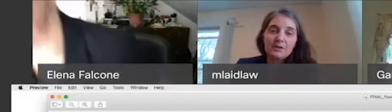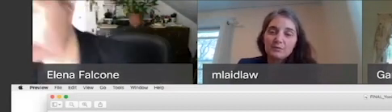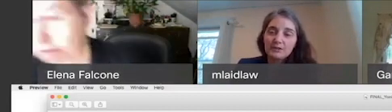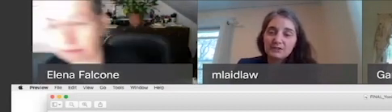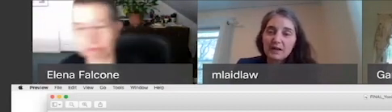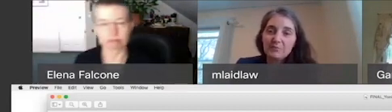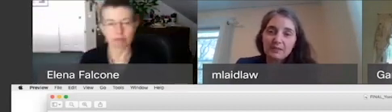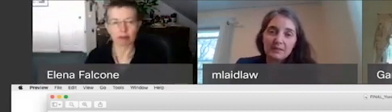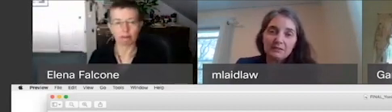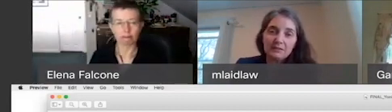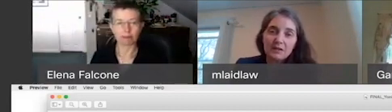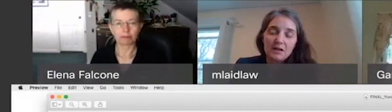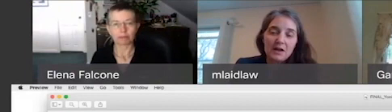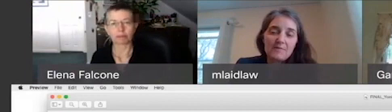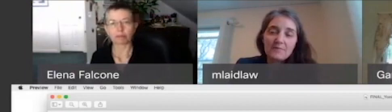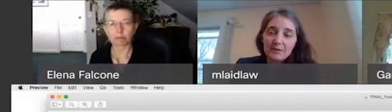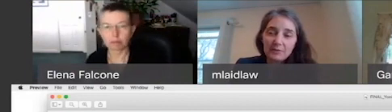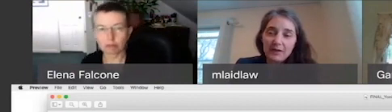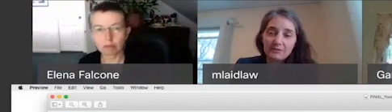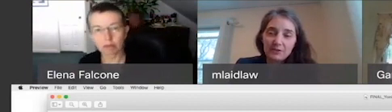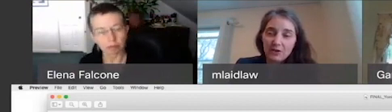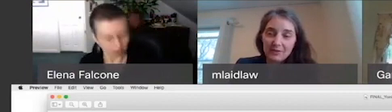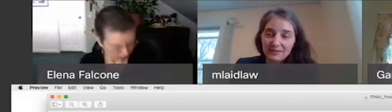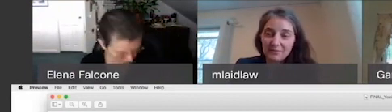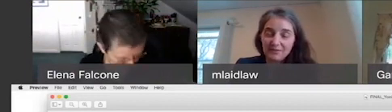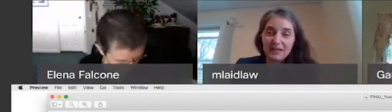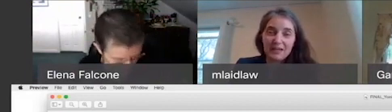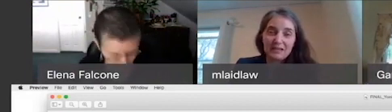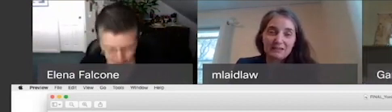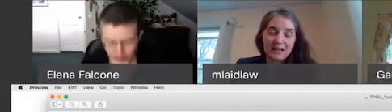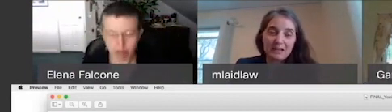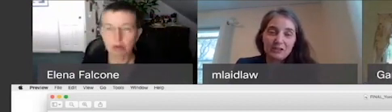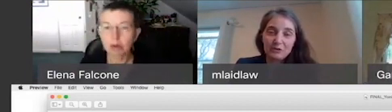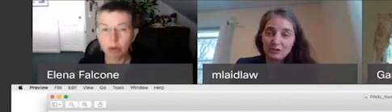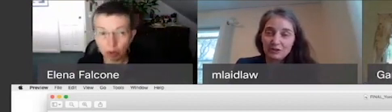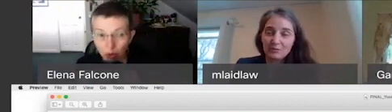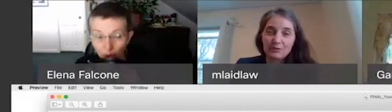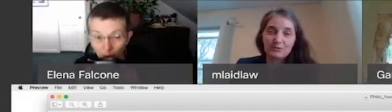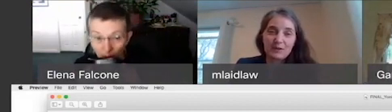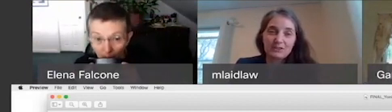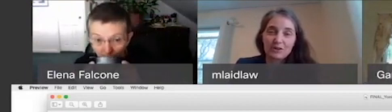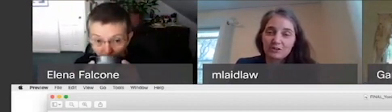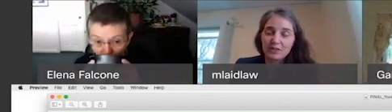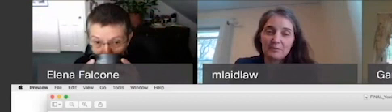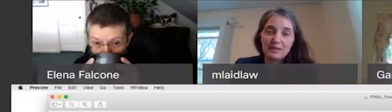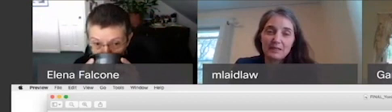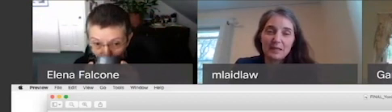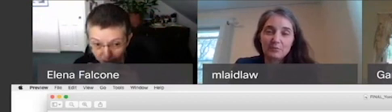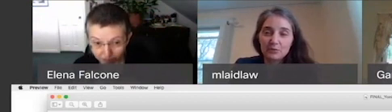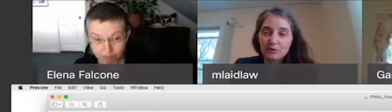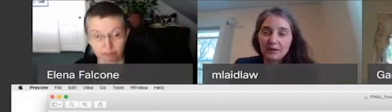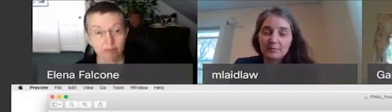But for the time being, I'm very proud to call myself a New Yorker with respect to our state